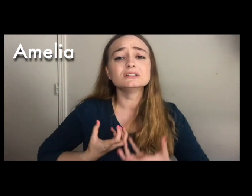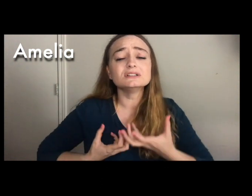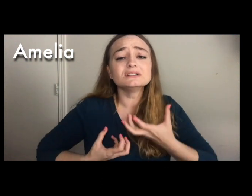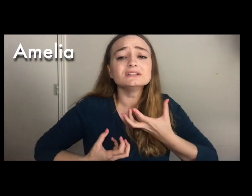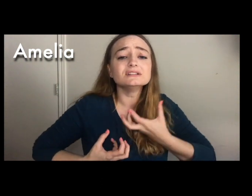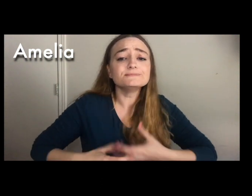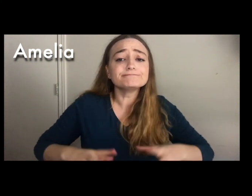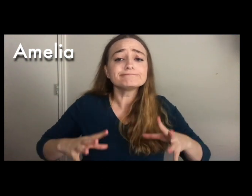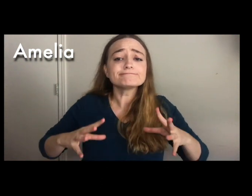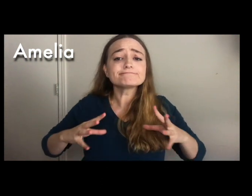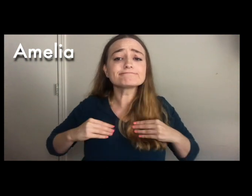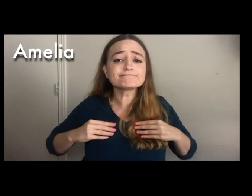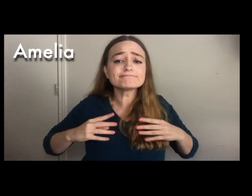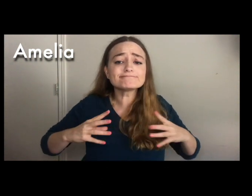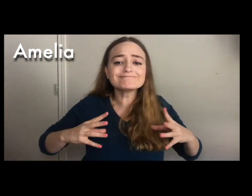more Mr.